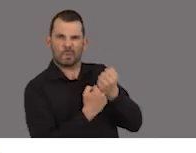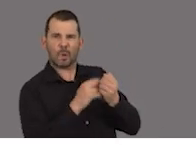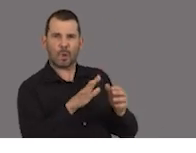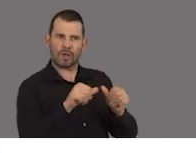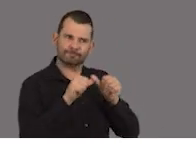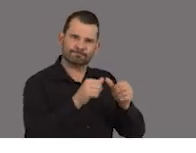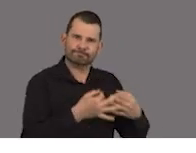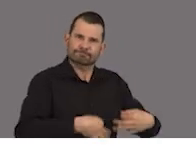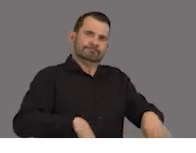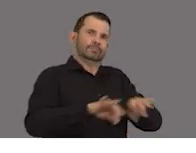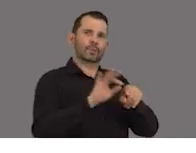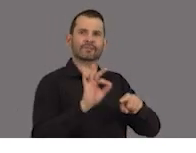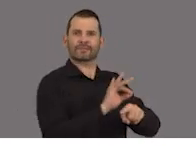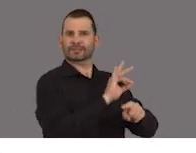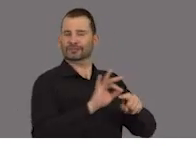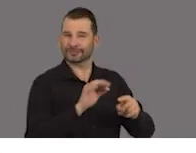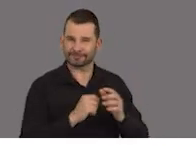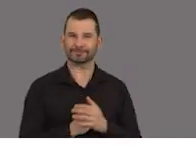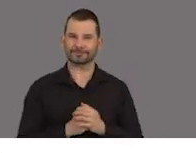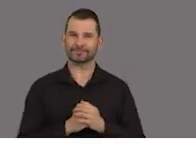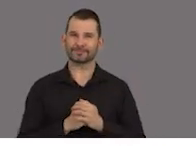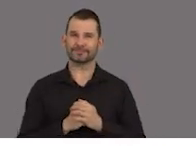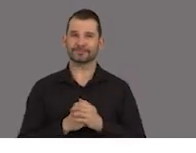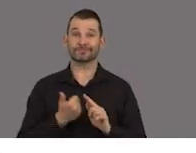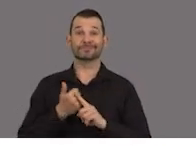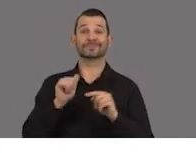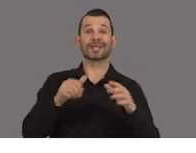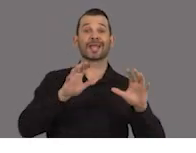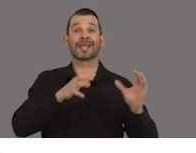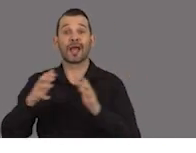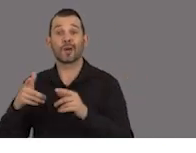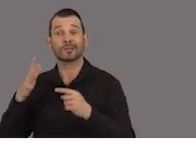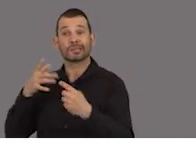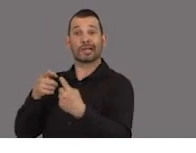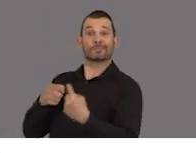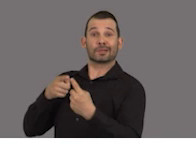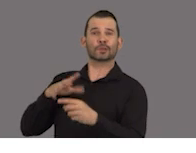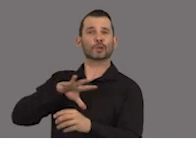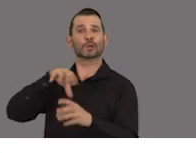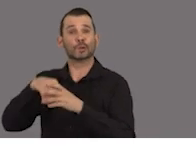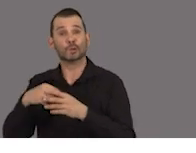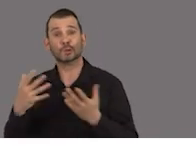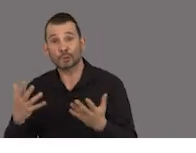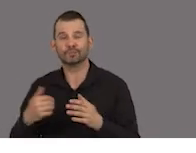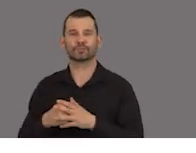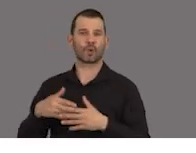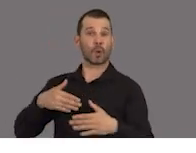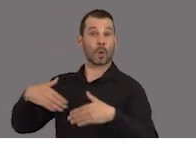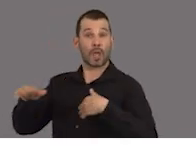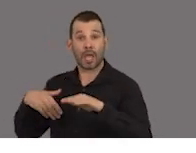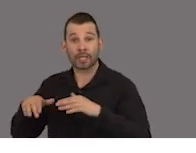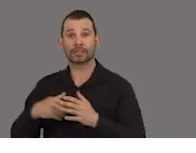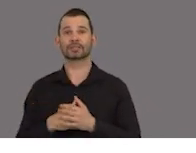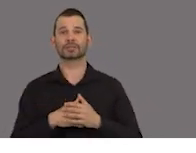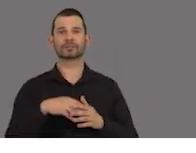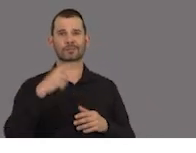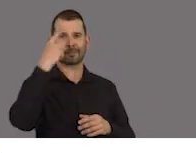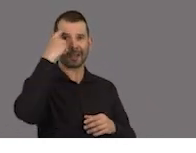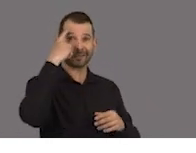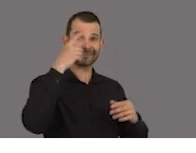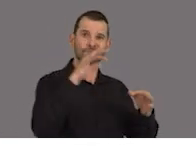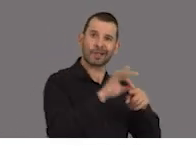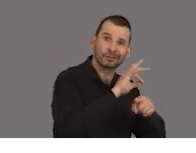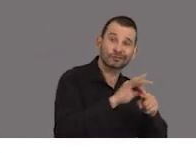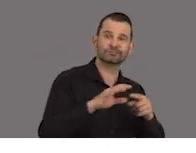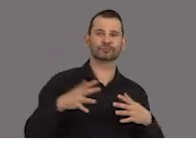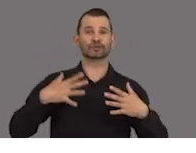life-sustaining therapy to support a vital function. The categories of impairment include walking, mental